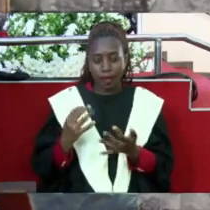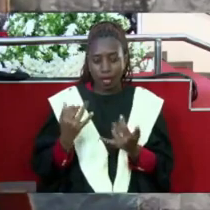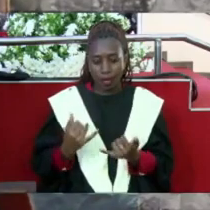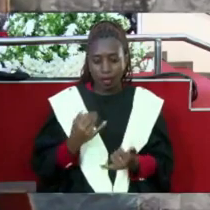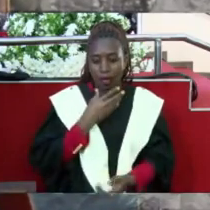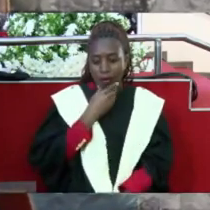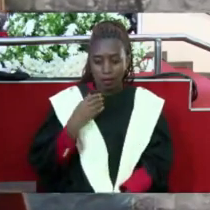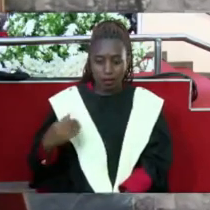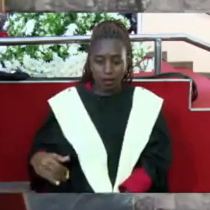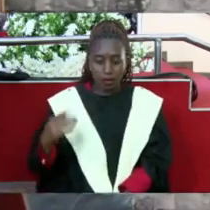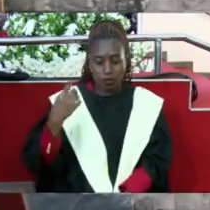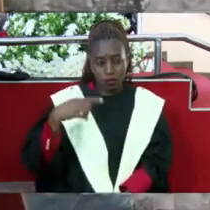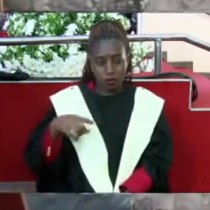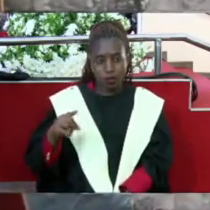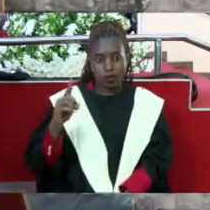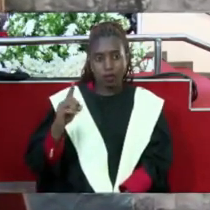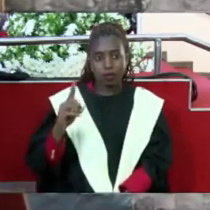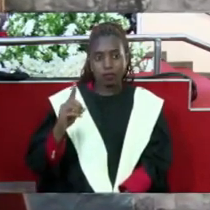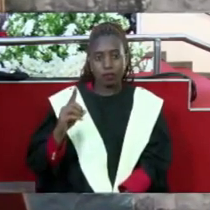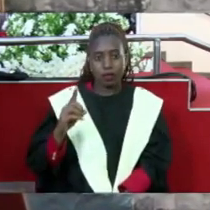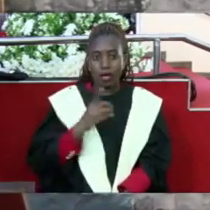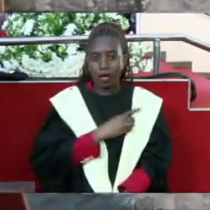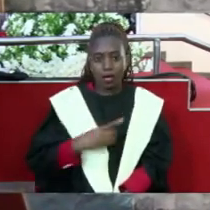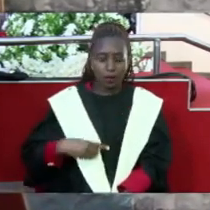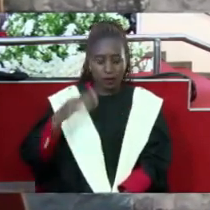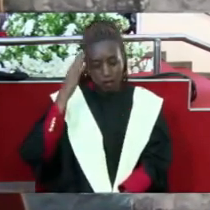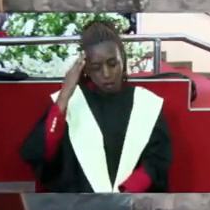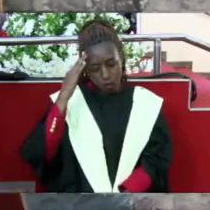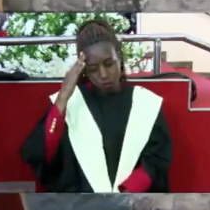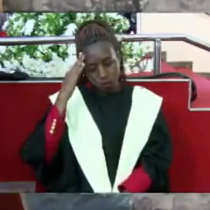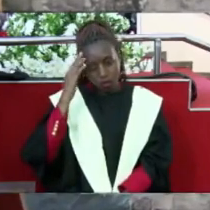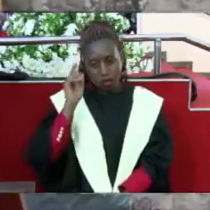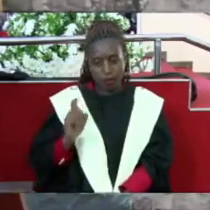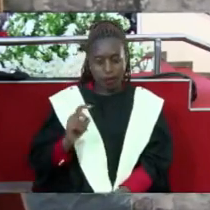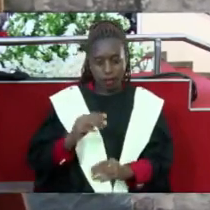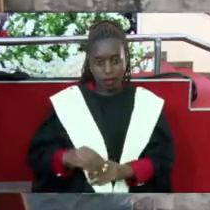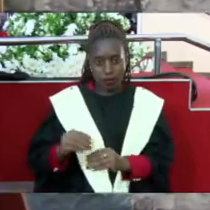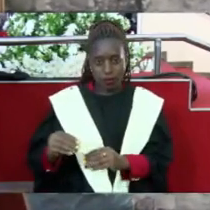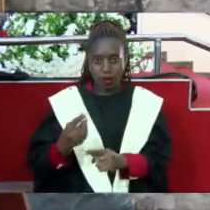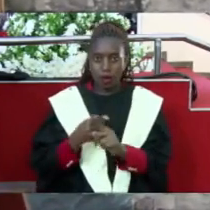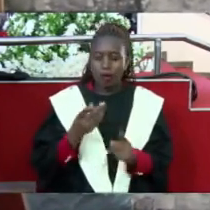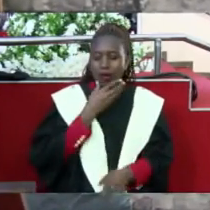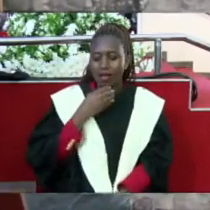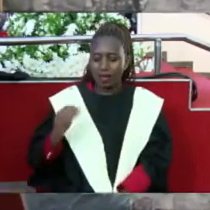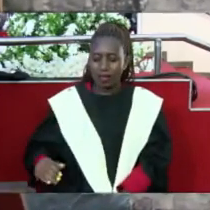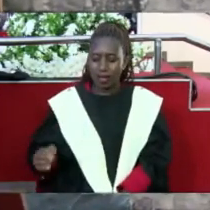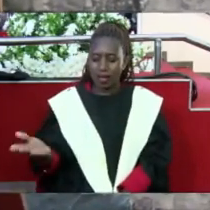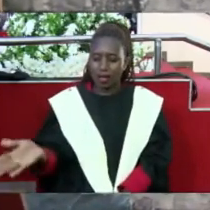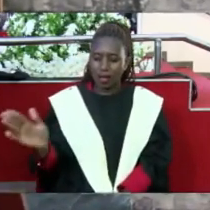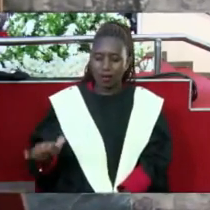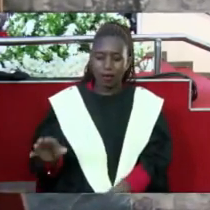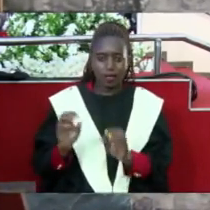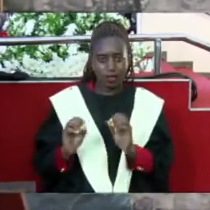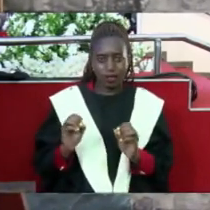was going, he knew he was going to go there. But the son will not come back. Release some of